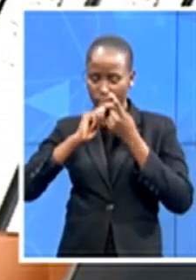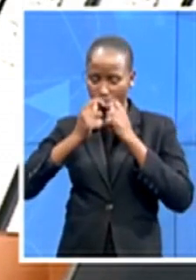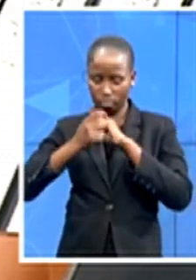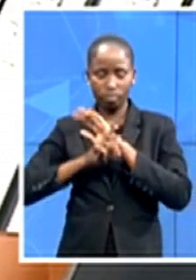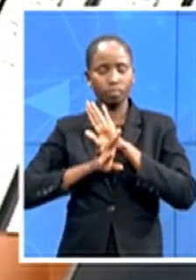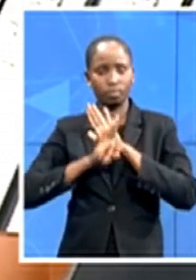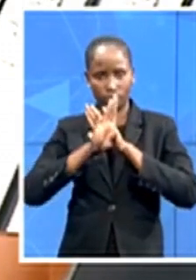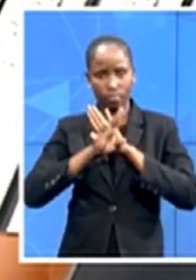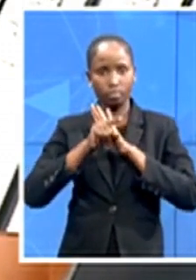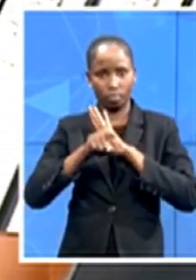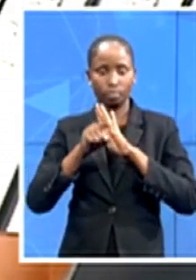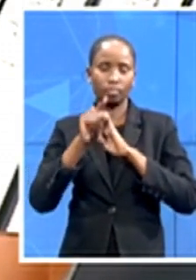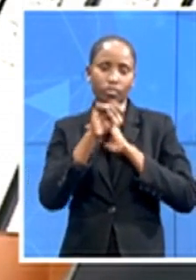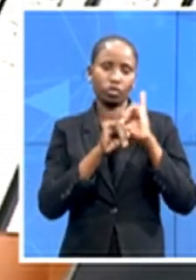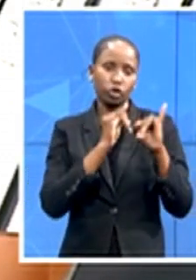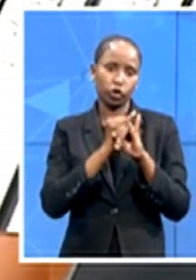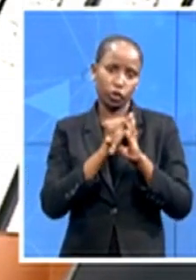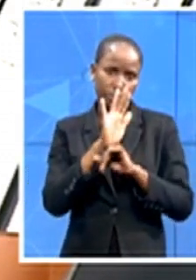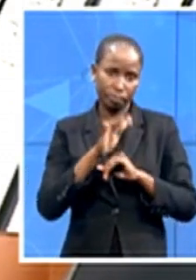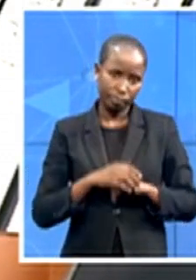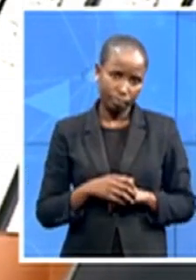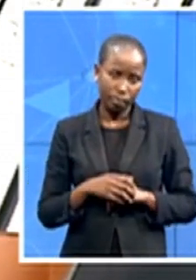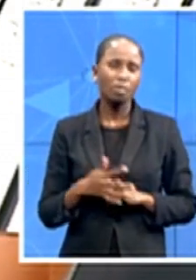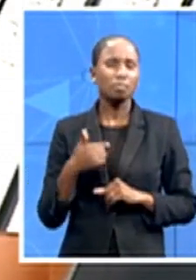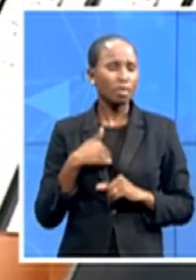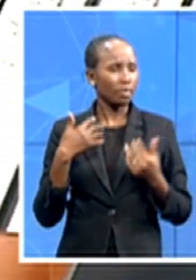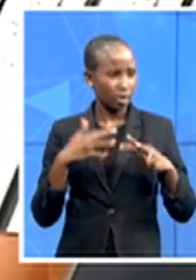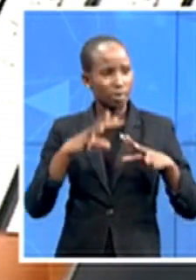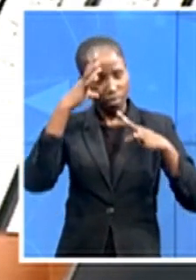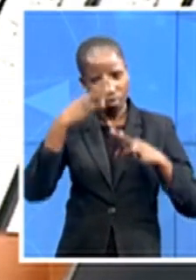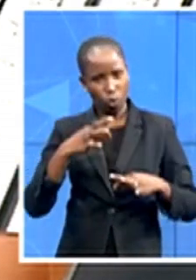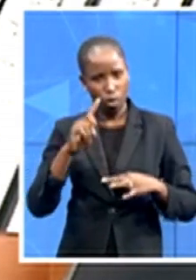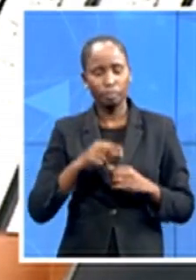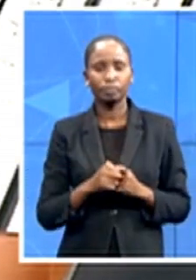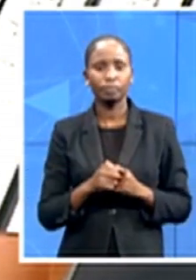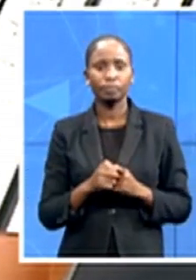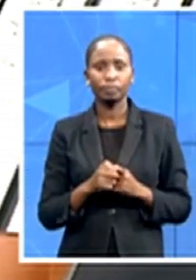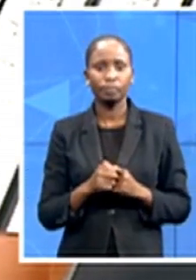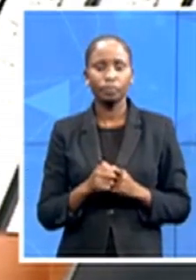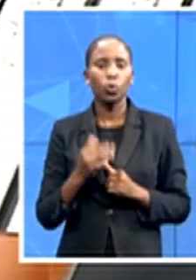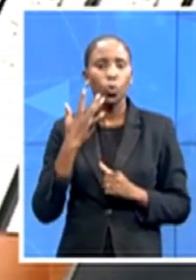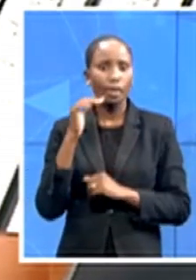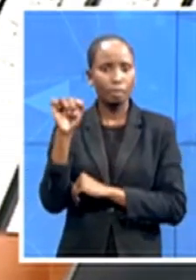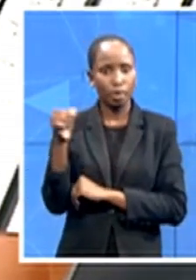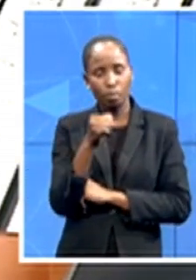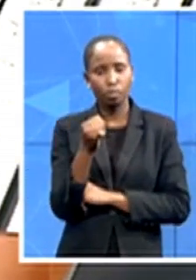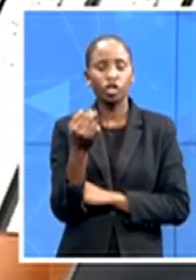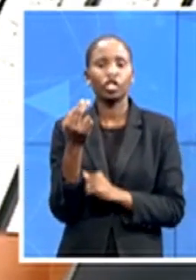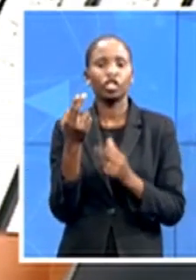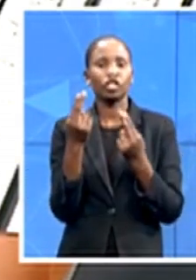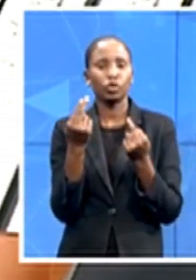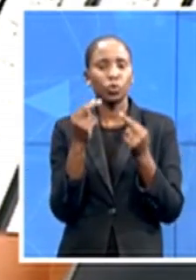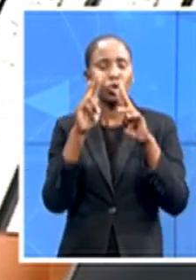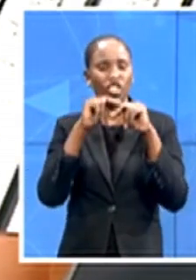I therefore decided that the appointment, for instance, of the new National Director of Public Prosecutions should be